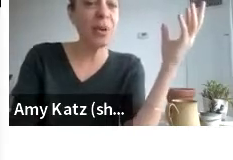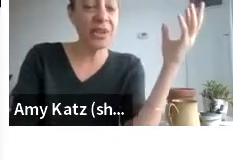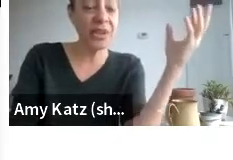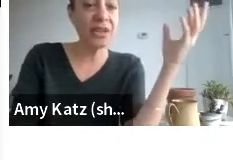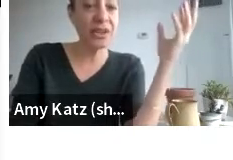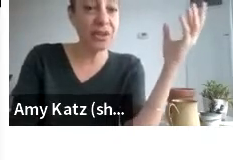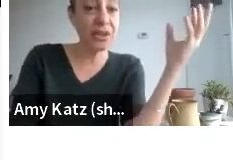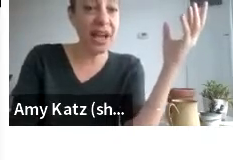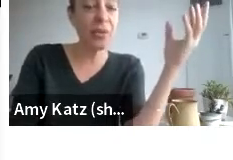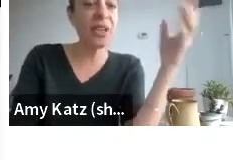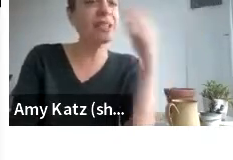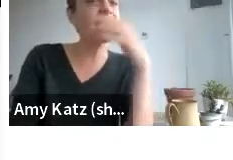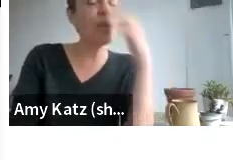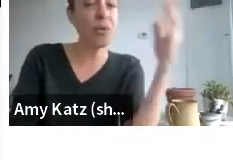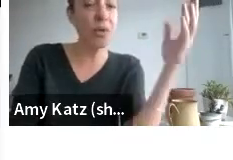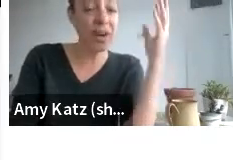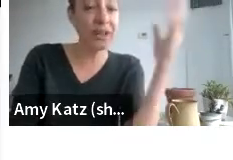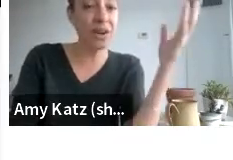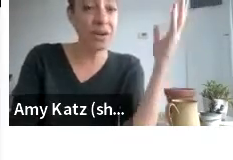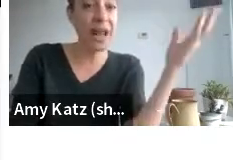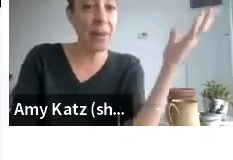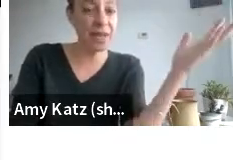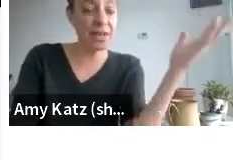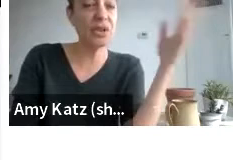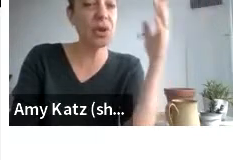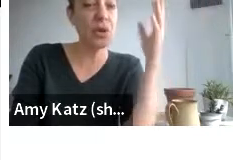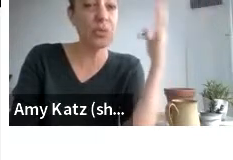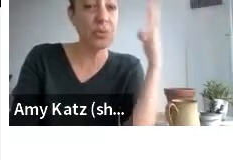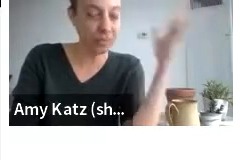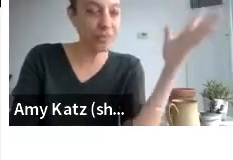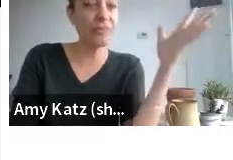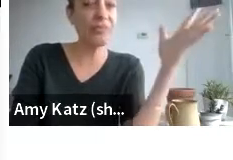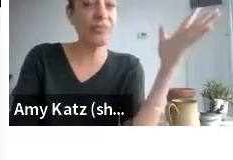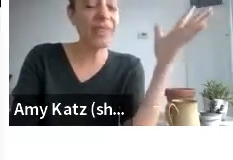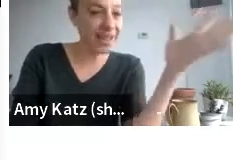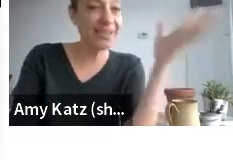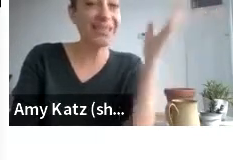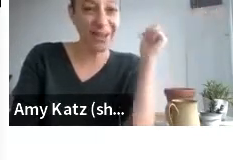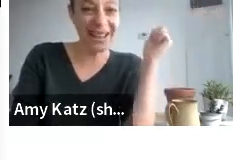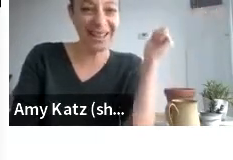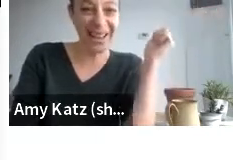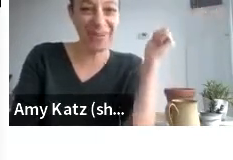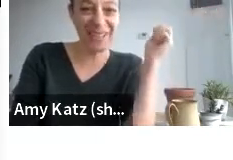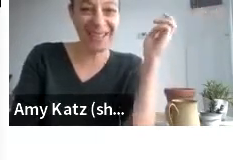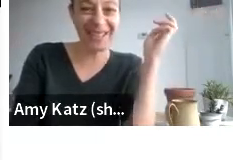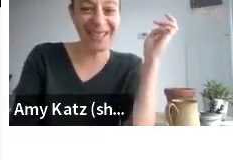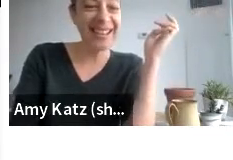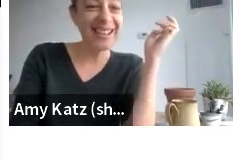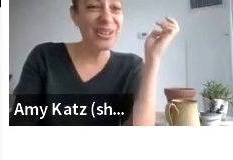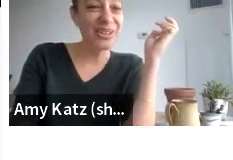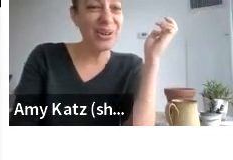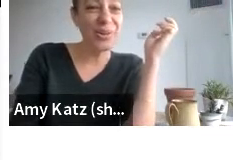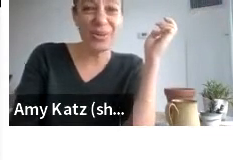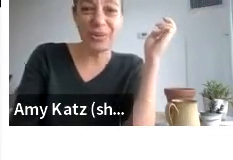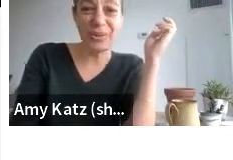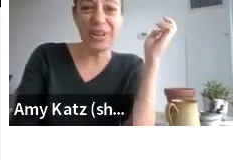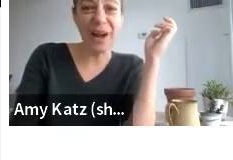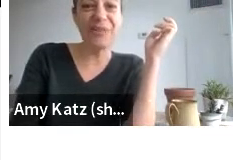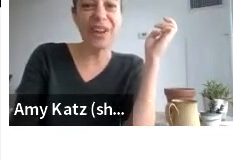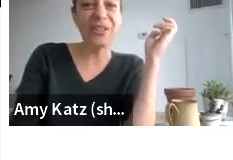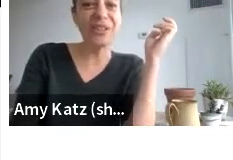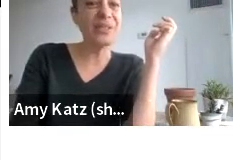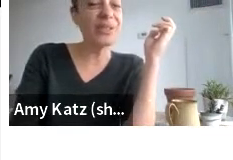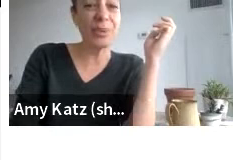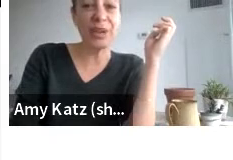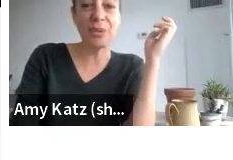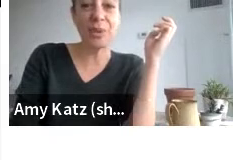today. But we think to do that, we need to go over what has already happened. So next slide, please. So, but now